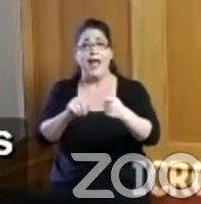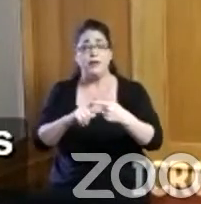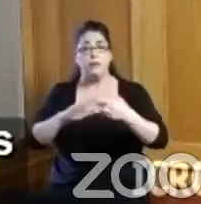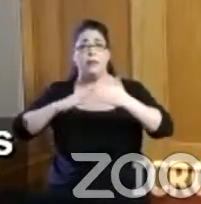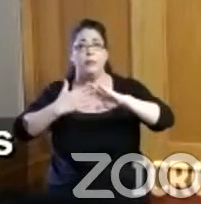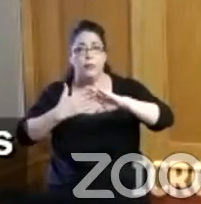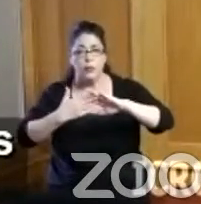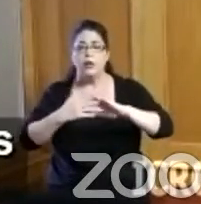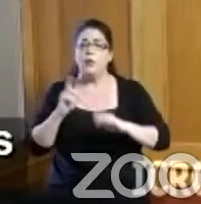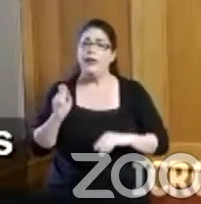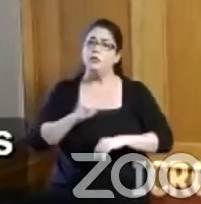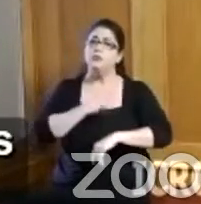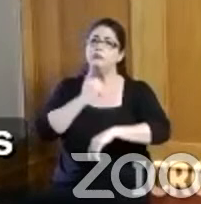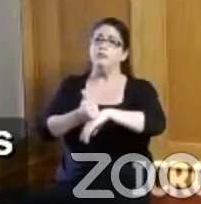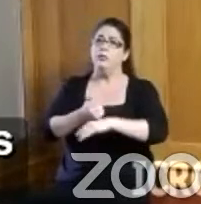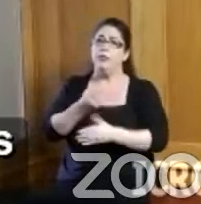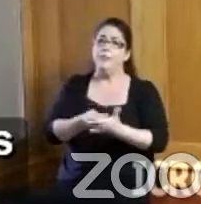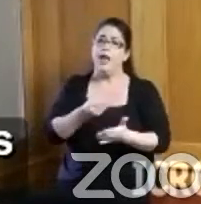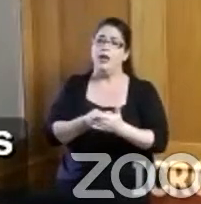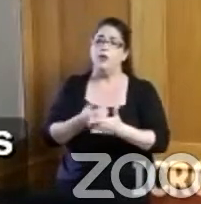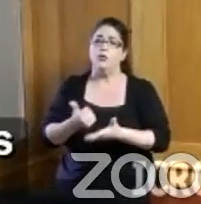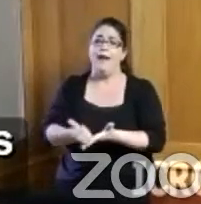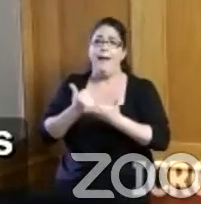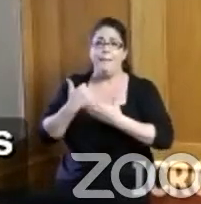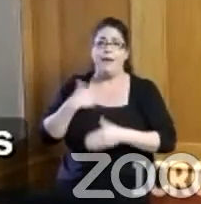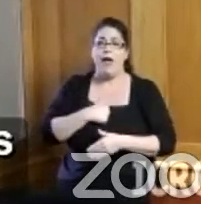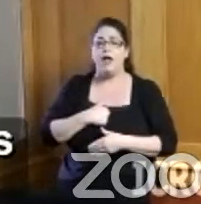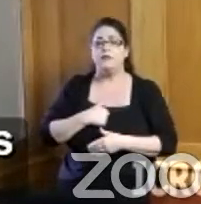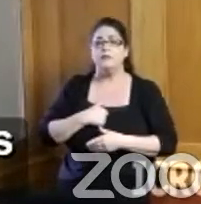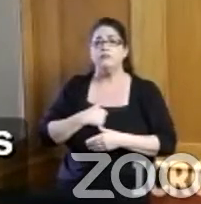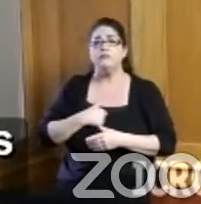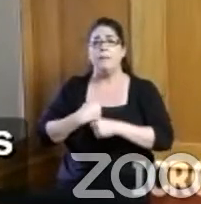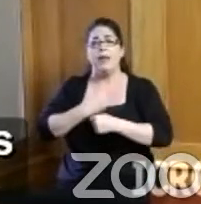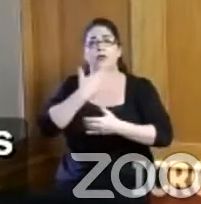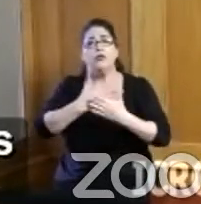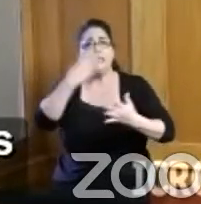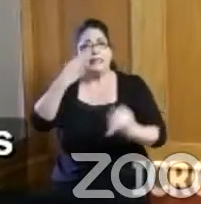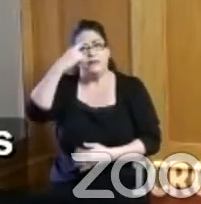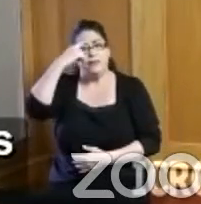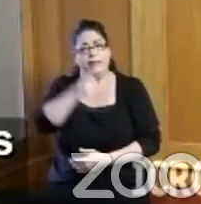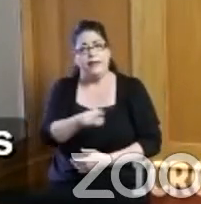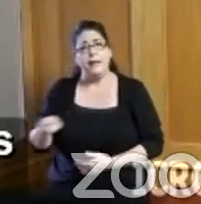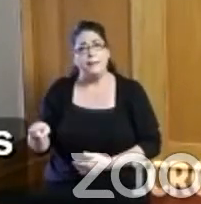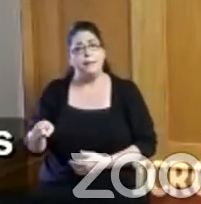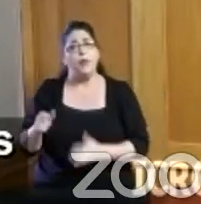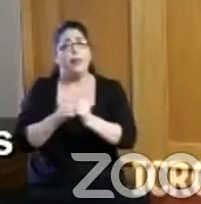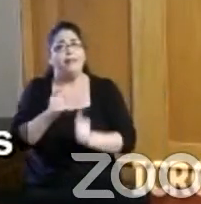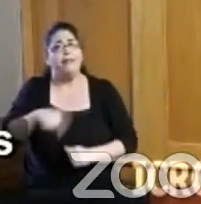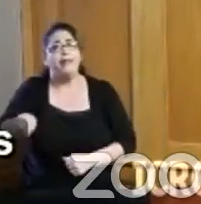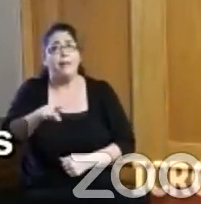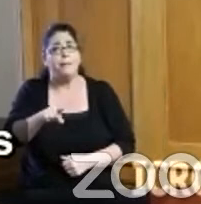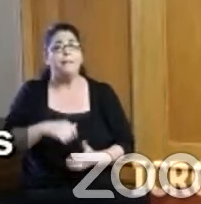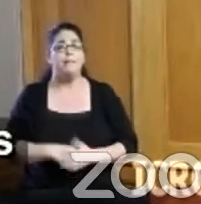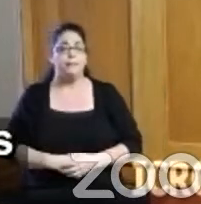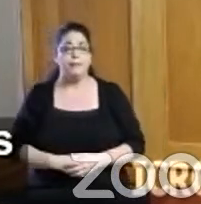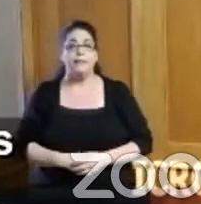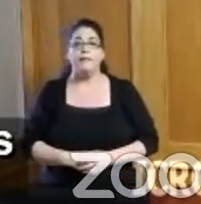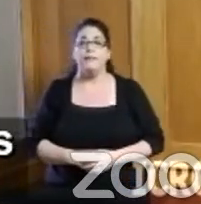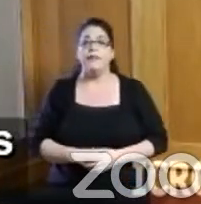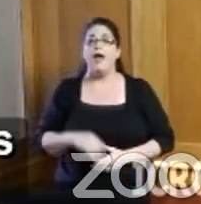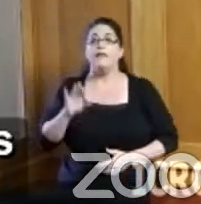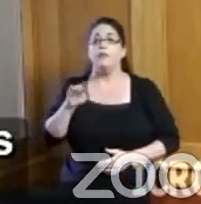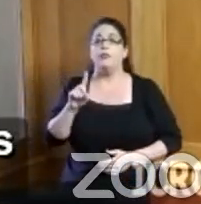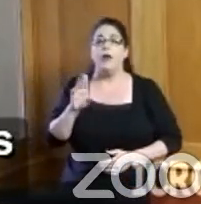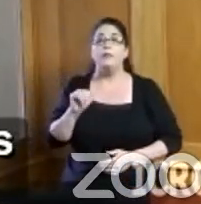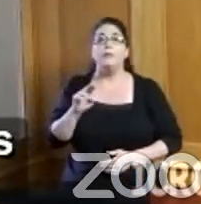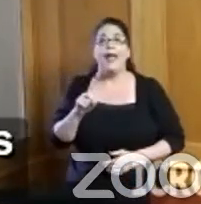up a panel to help inform our decisions related to housing. So it's a great opportunity. I too was going to highlight the broadband work